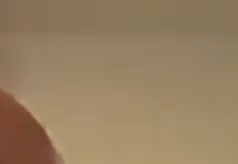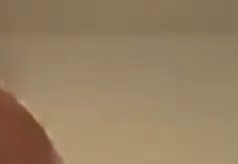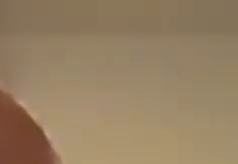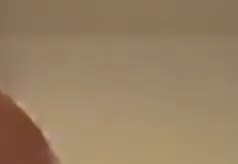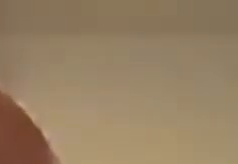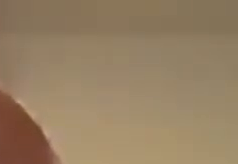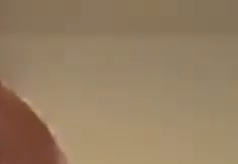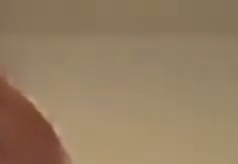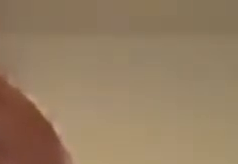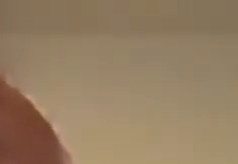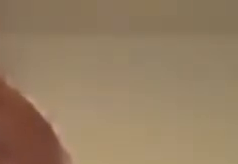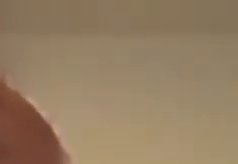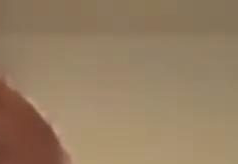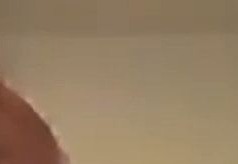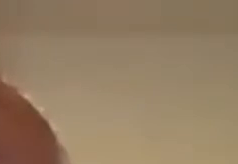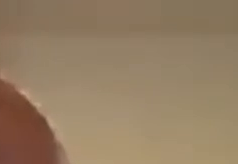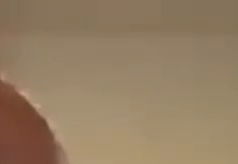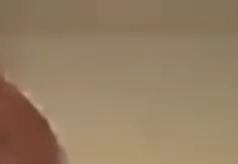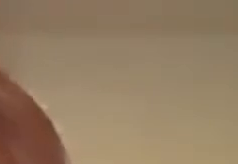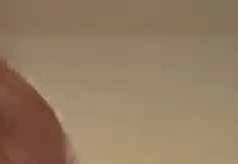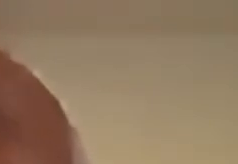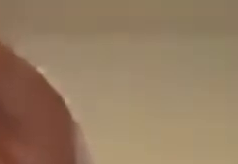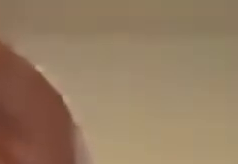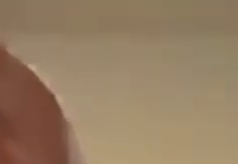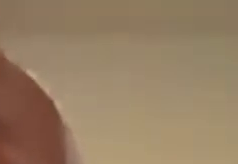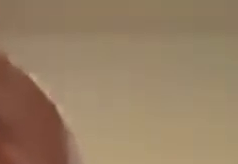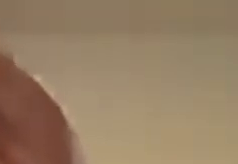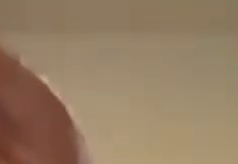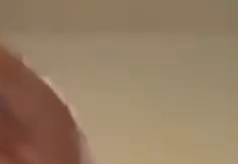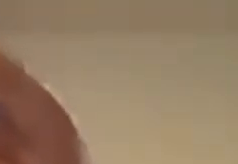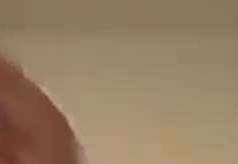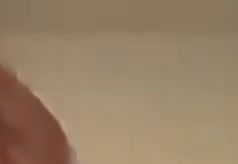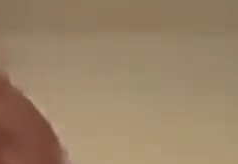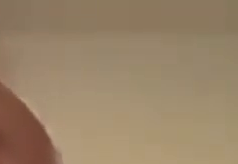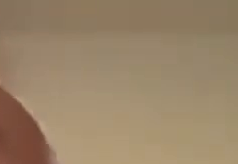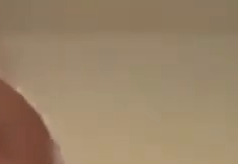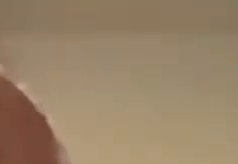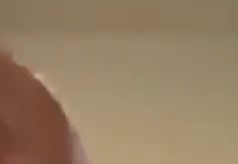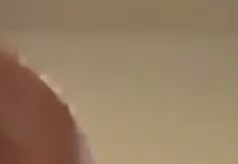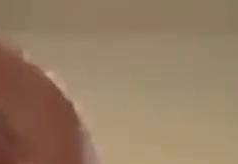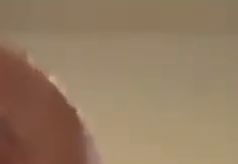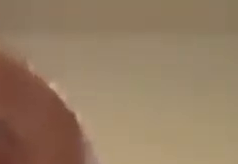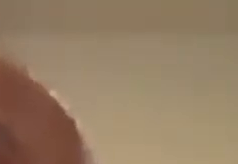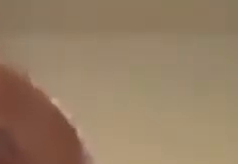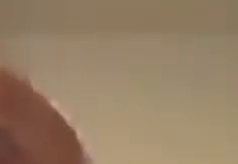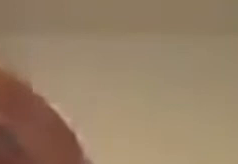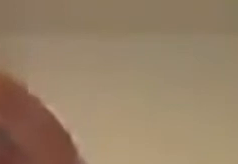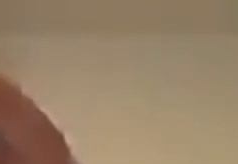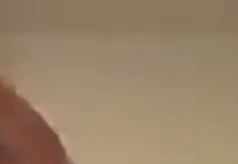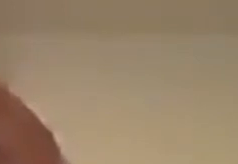Well, part of the way that Christians have always tried to respond to that